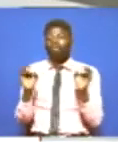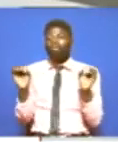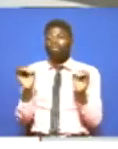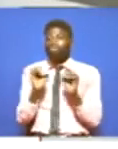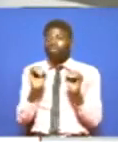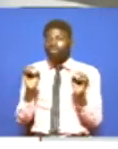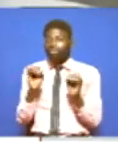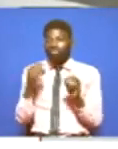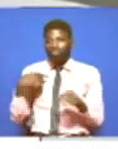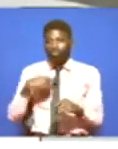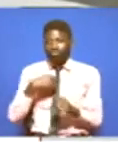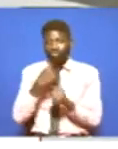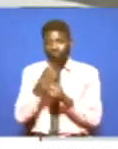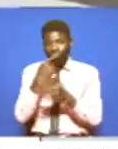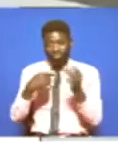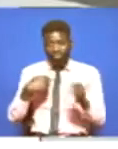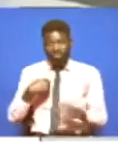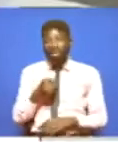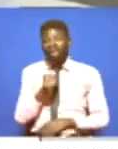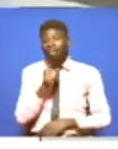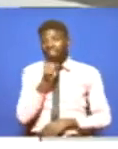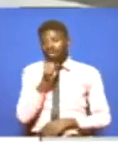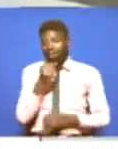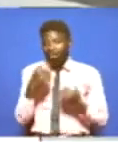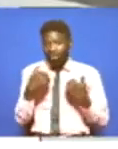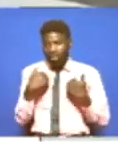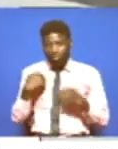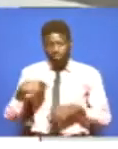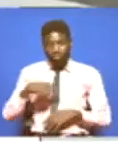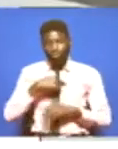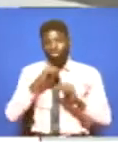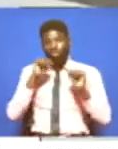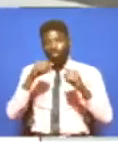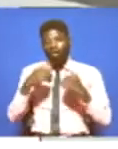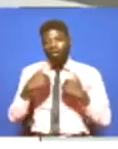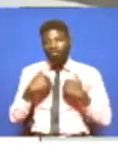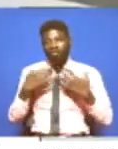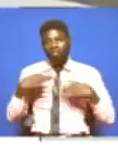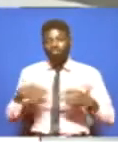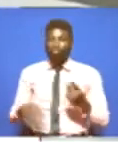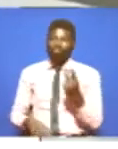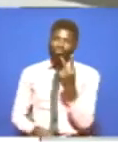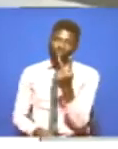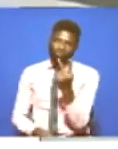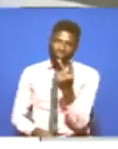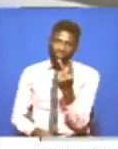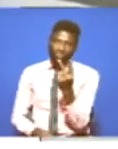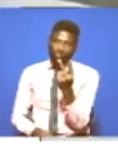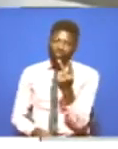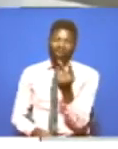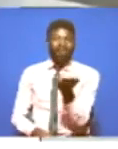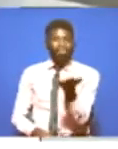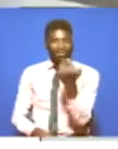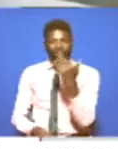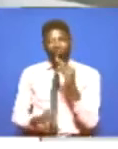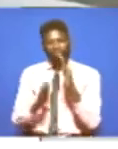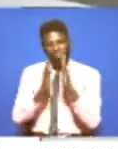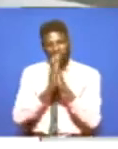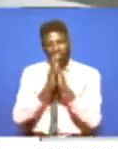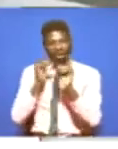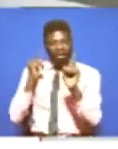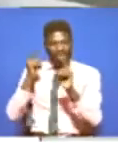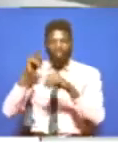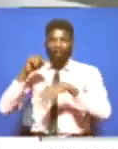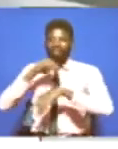I have the microphone, can we have two good gentlemen to come up here and pray for the nation as